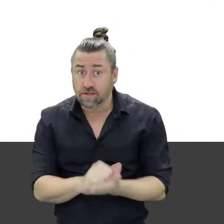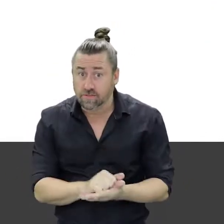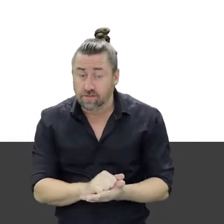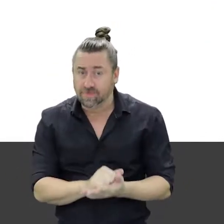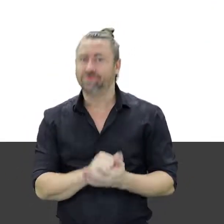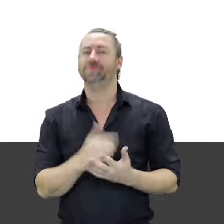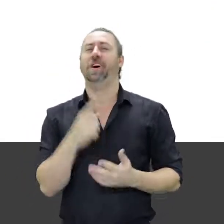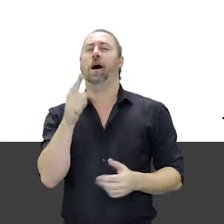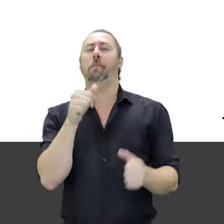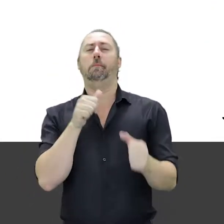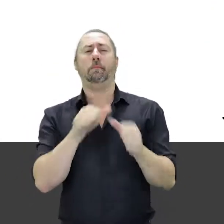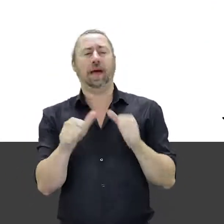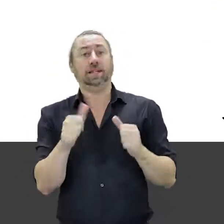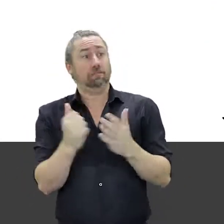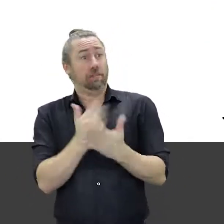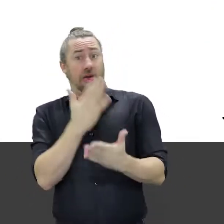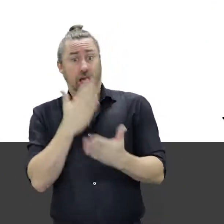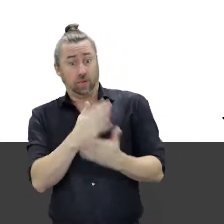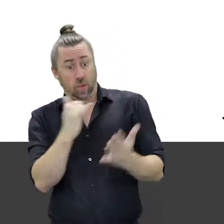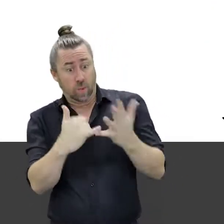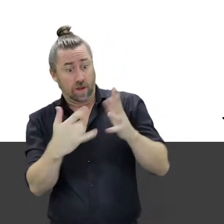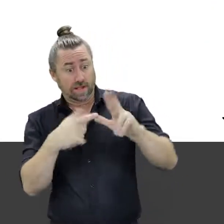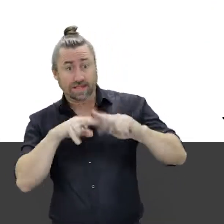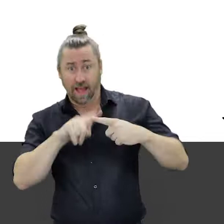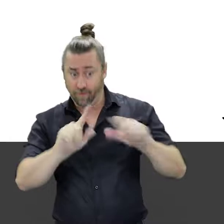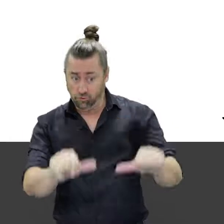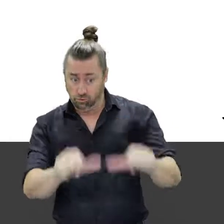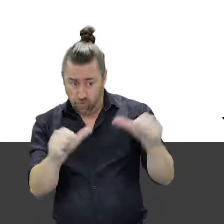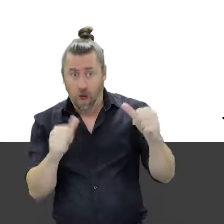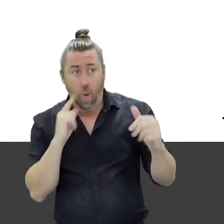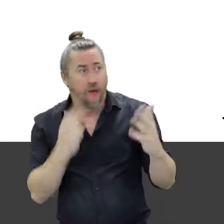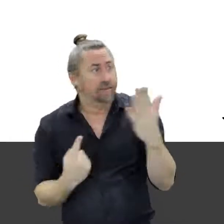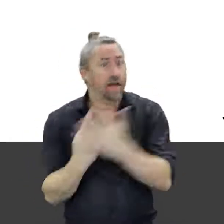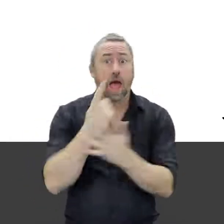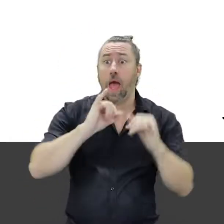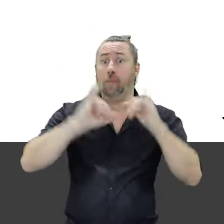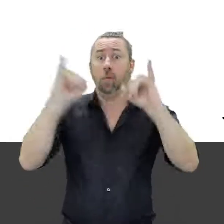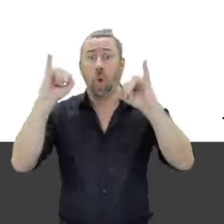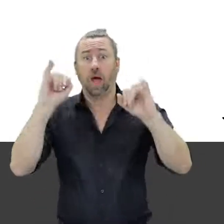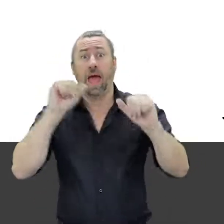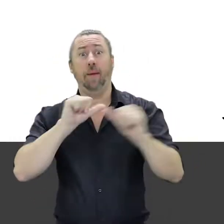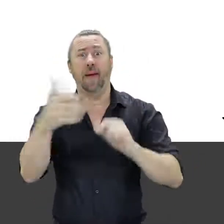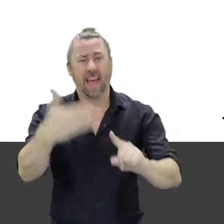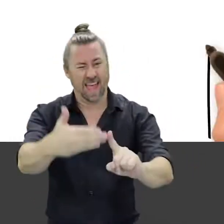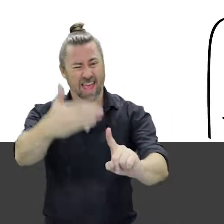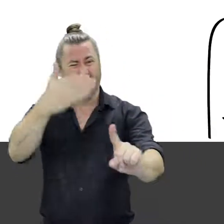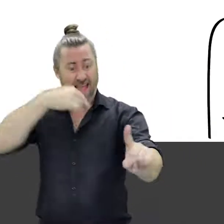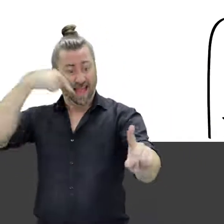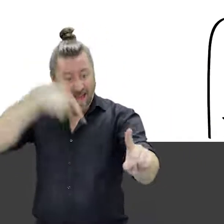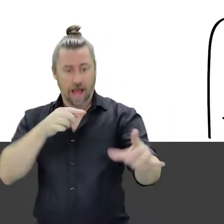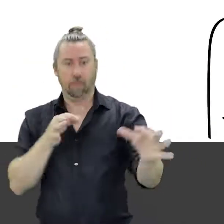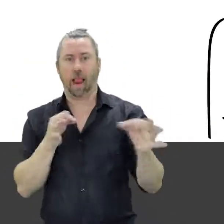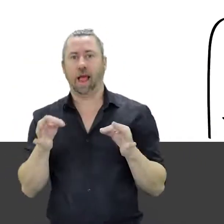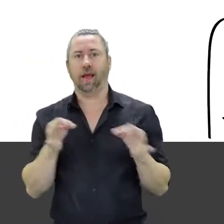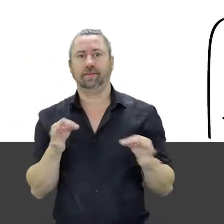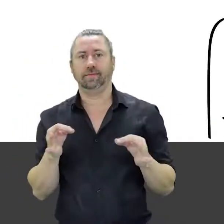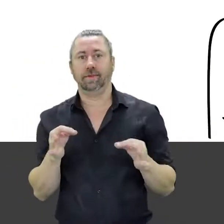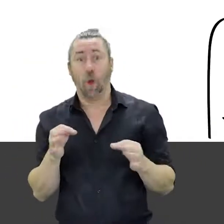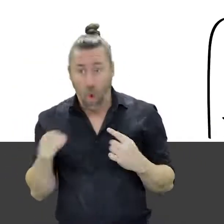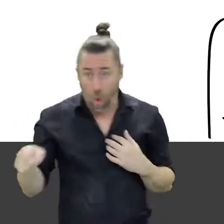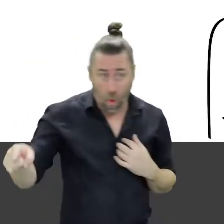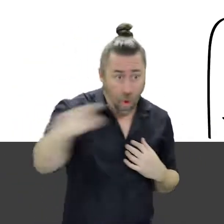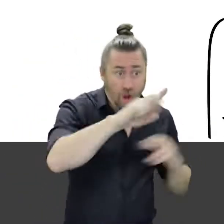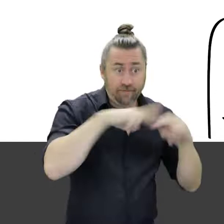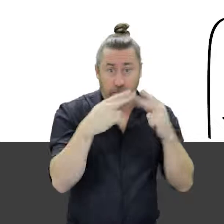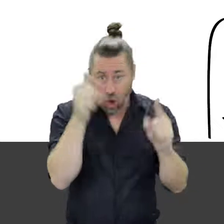for keeping your pets safe and well during emergencies is to have a well-made plan, ensure the family all know it, and